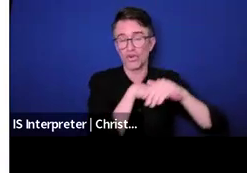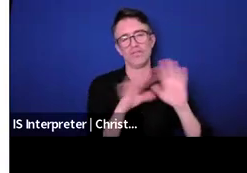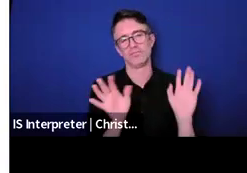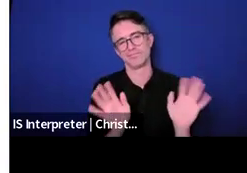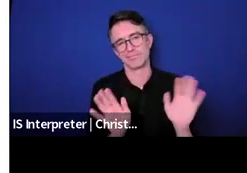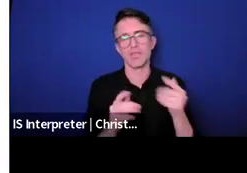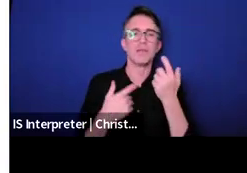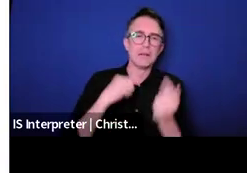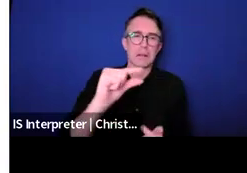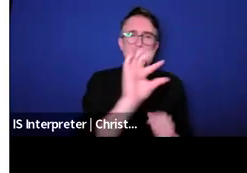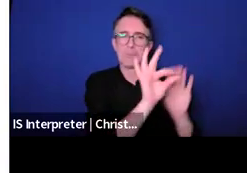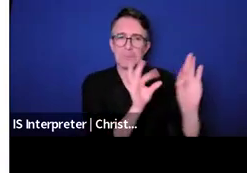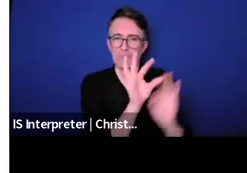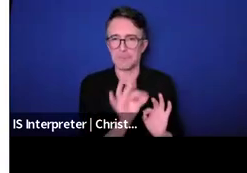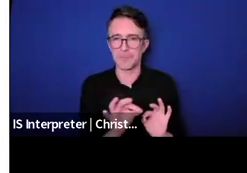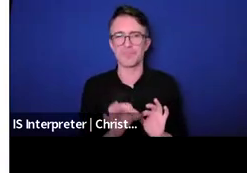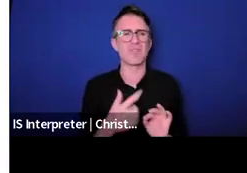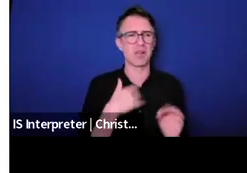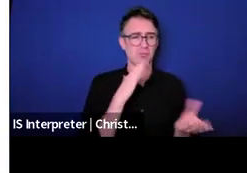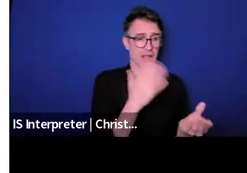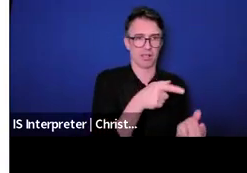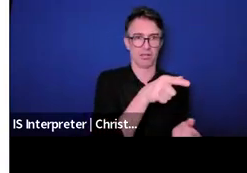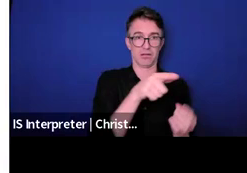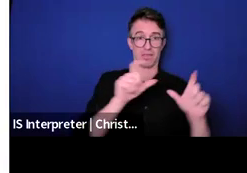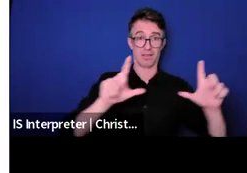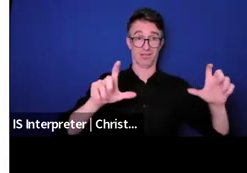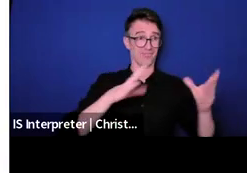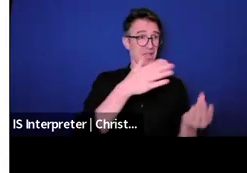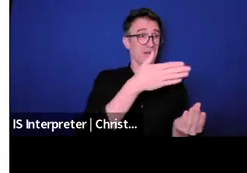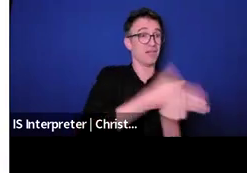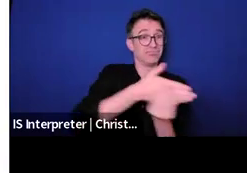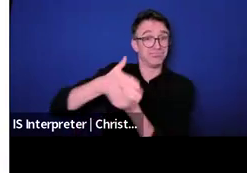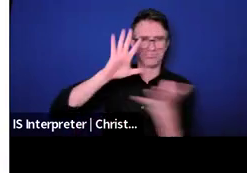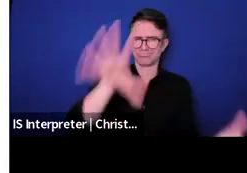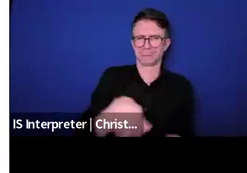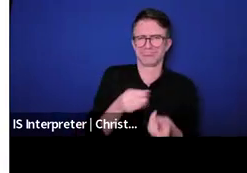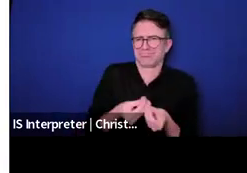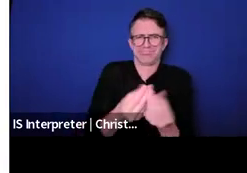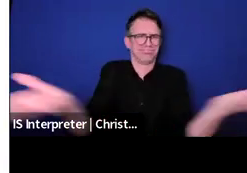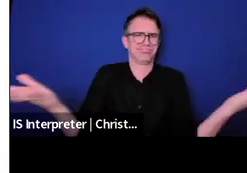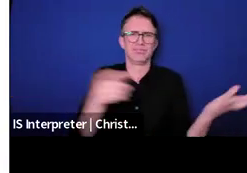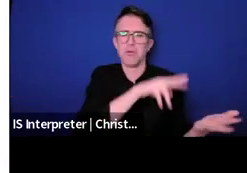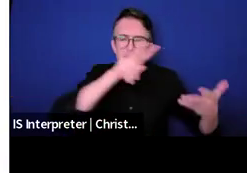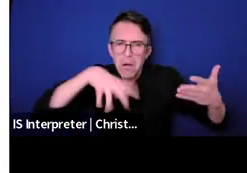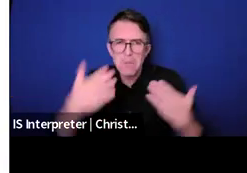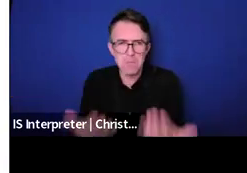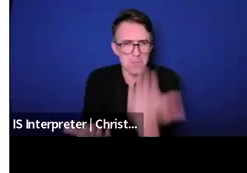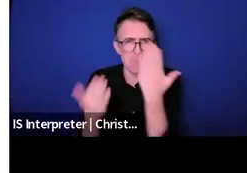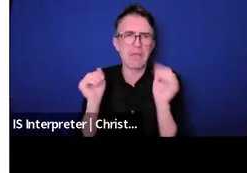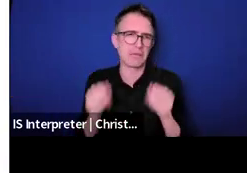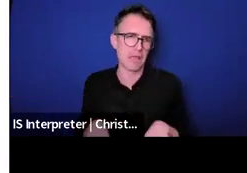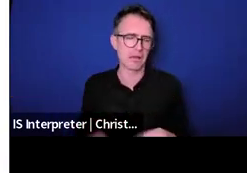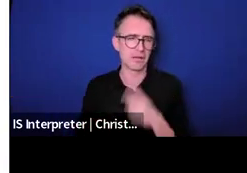today, you'll see a much lengthier sort of explanation of which actors these include. But it goes